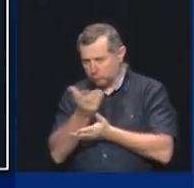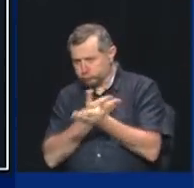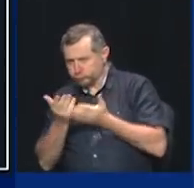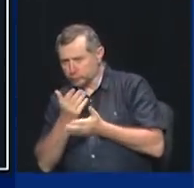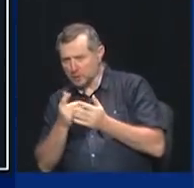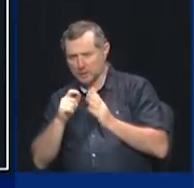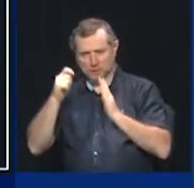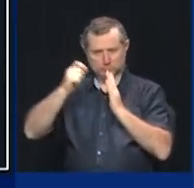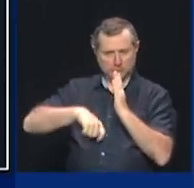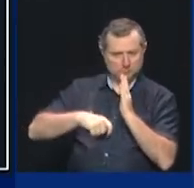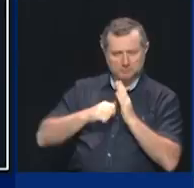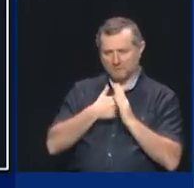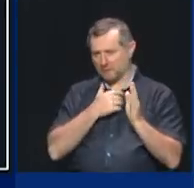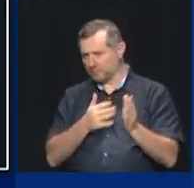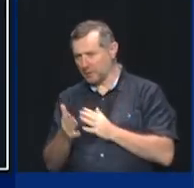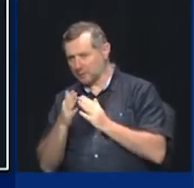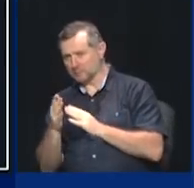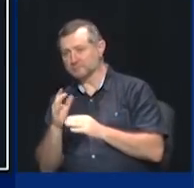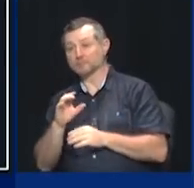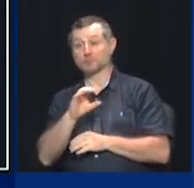council will make